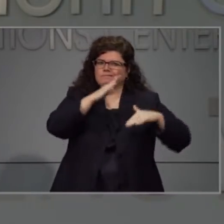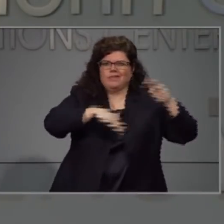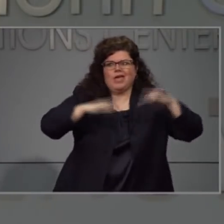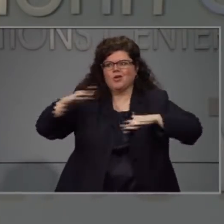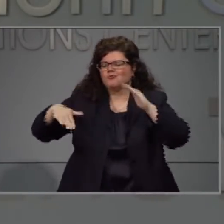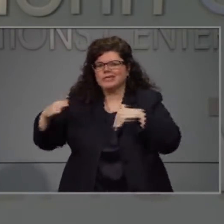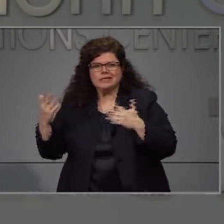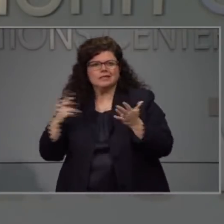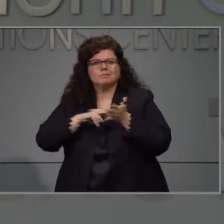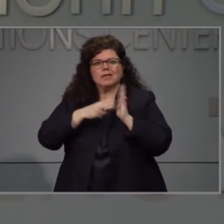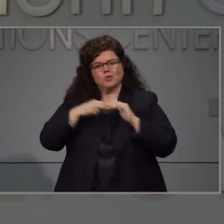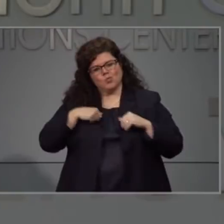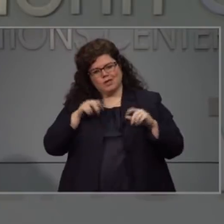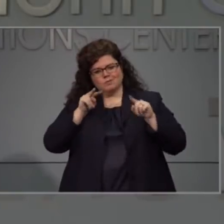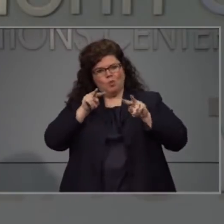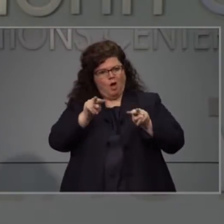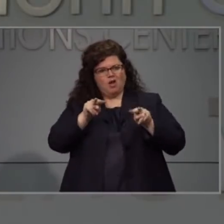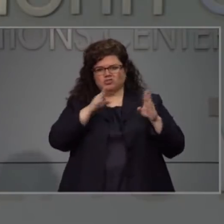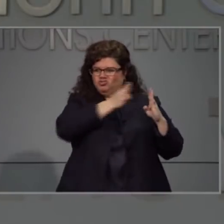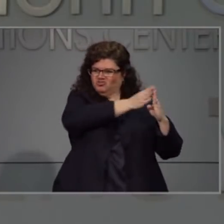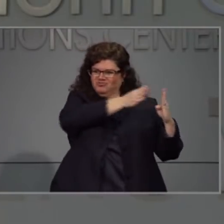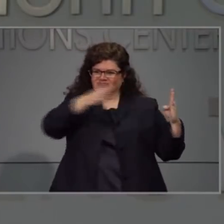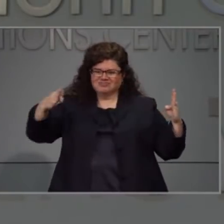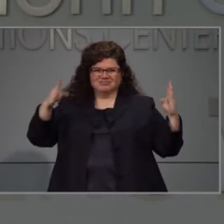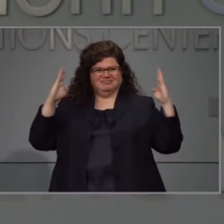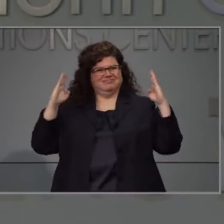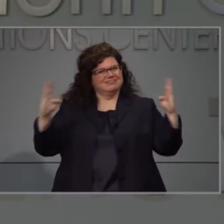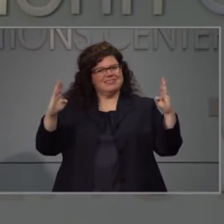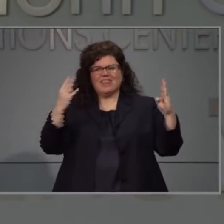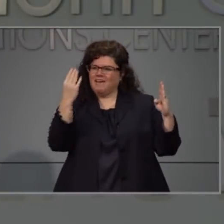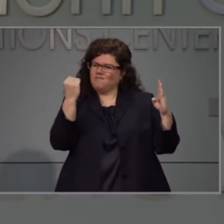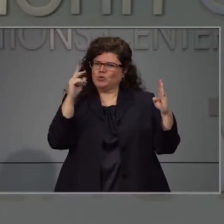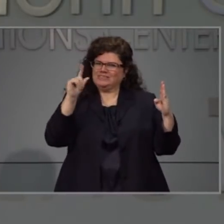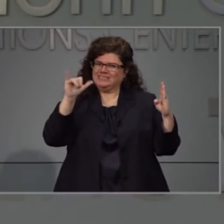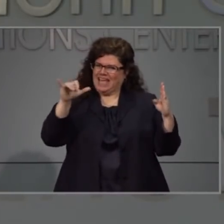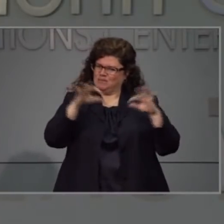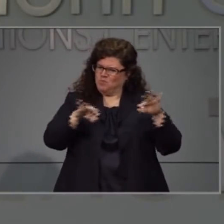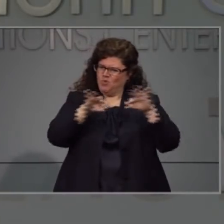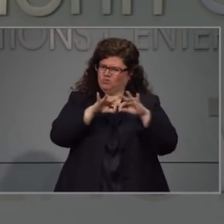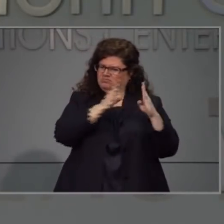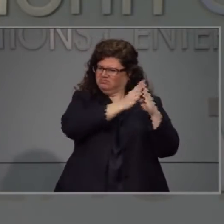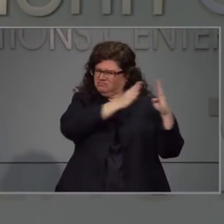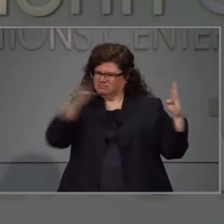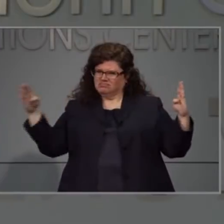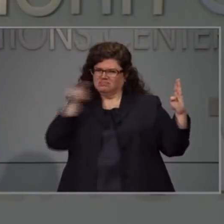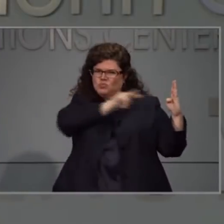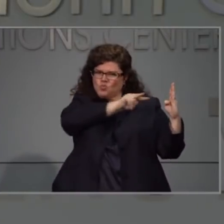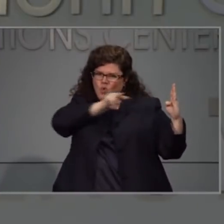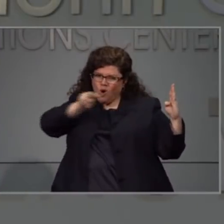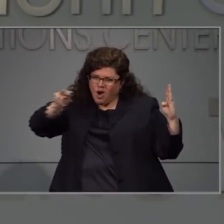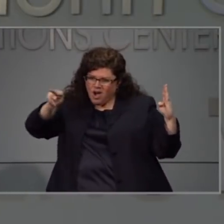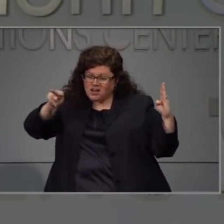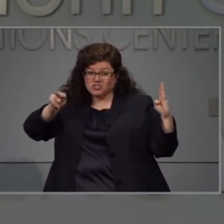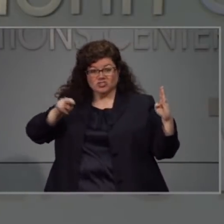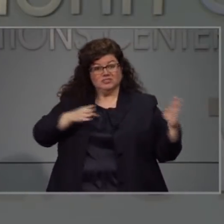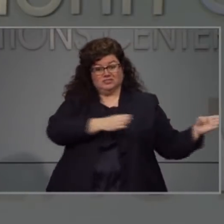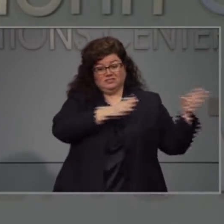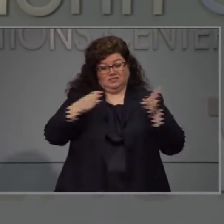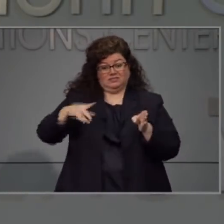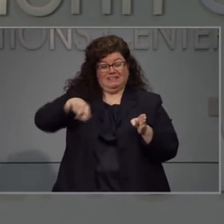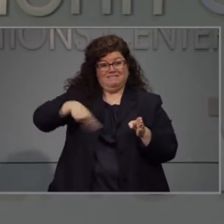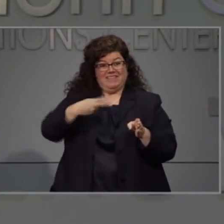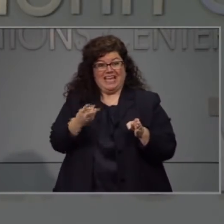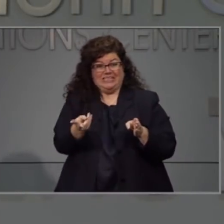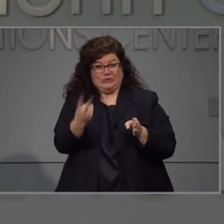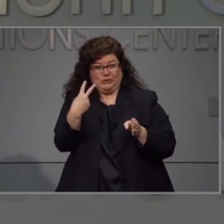at a daily spike or a drop, but at a 14-day trend. And here during this phase 2, we'll have a number